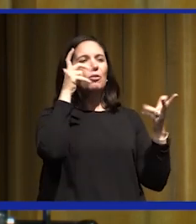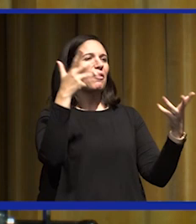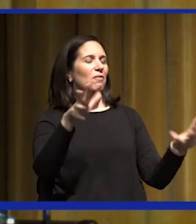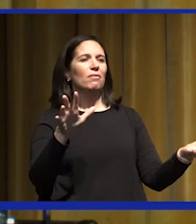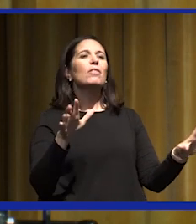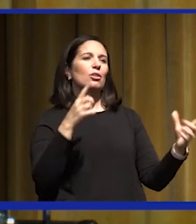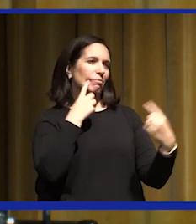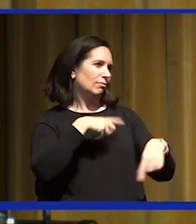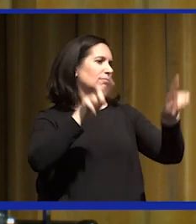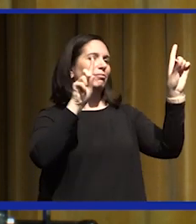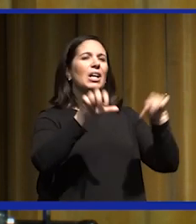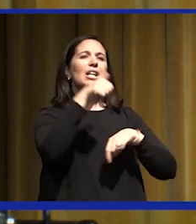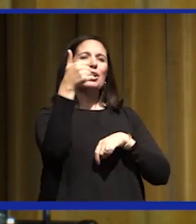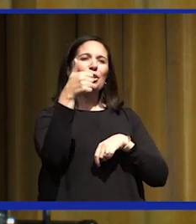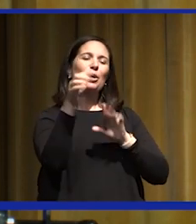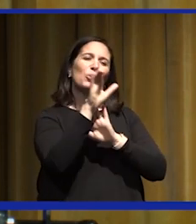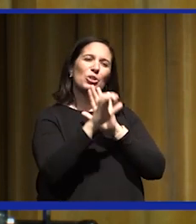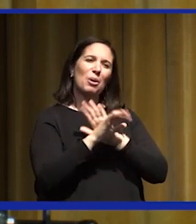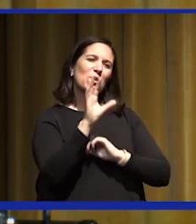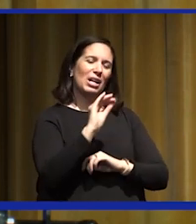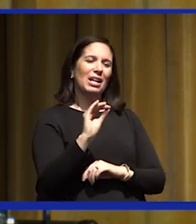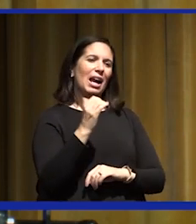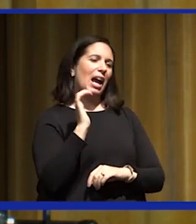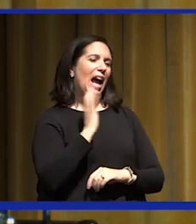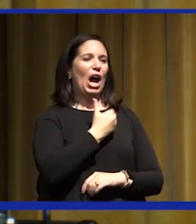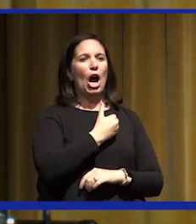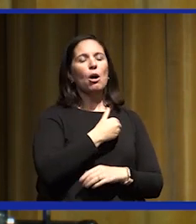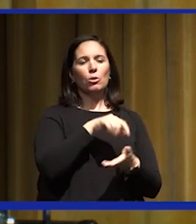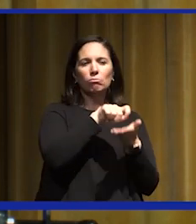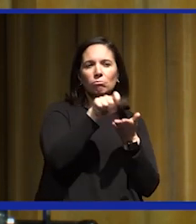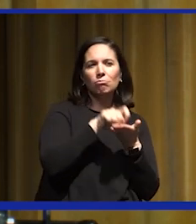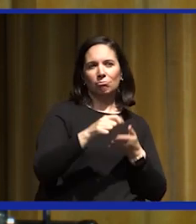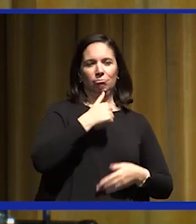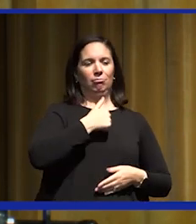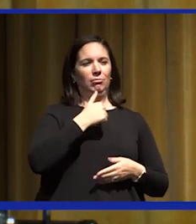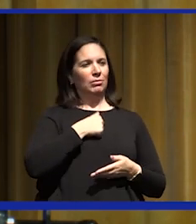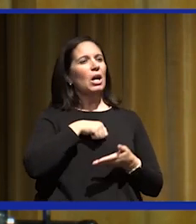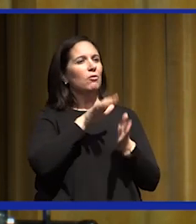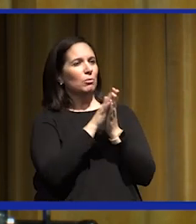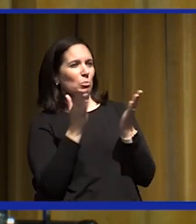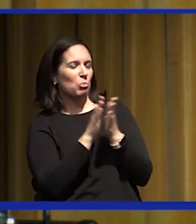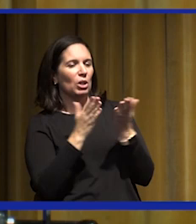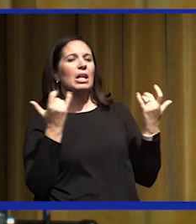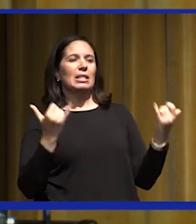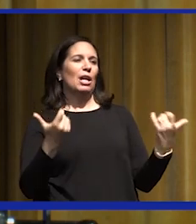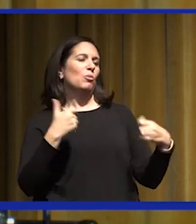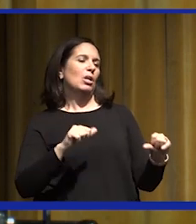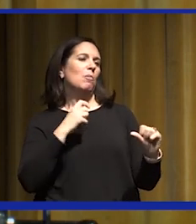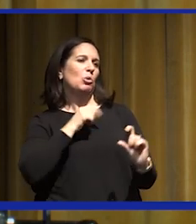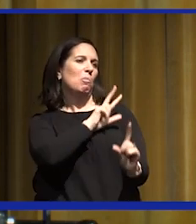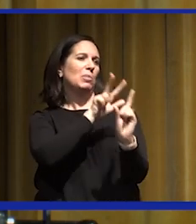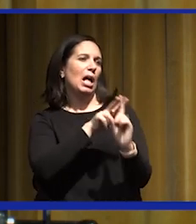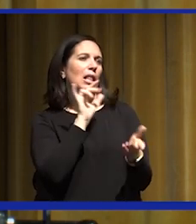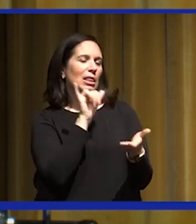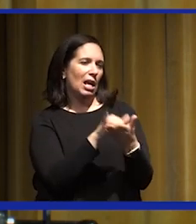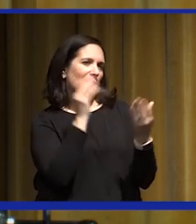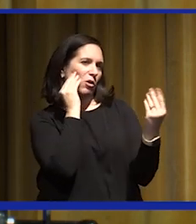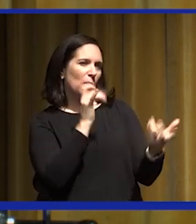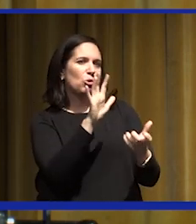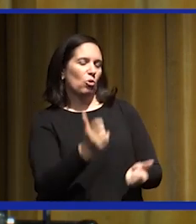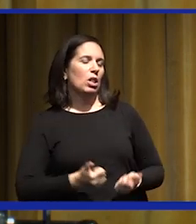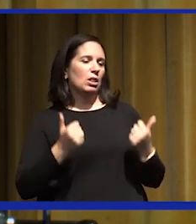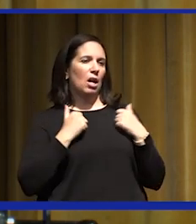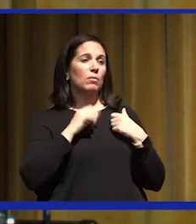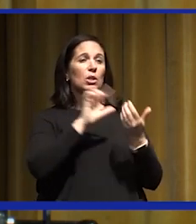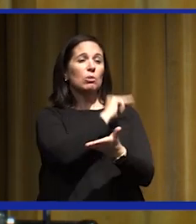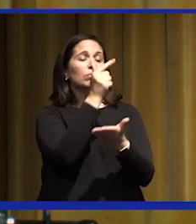another chapter in our self-written novels. It is time to take everything we have written and begin to apply it to our lives. Graduation is a rite